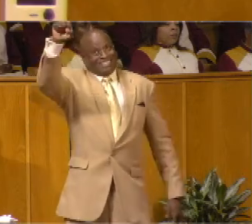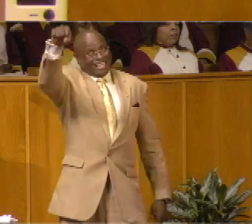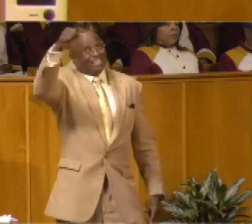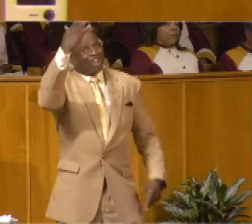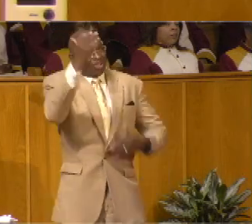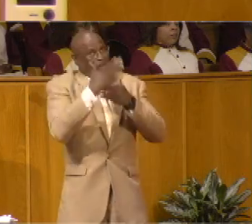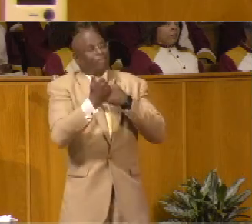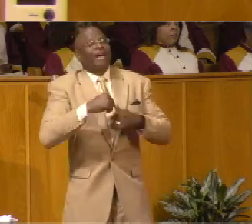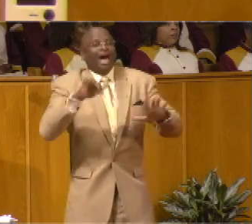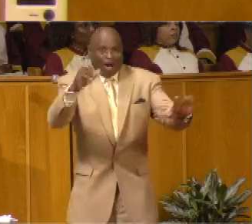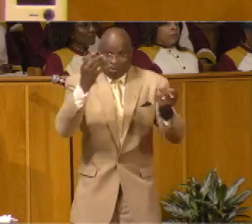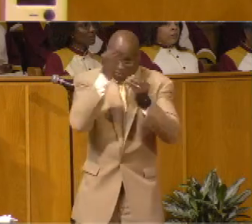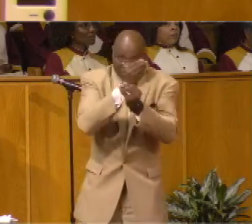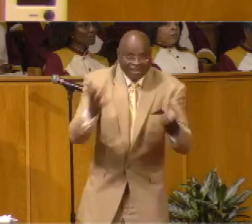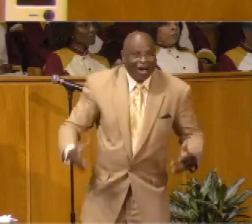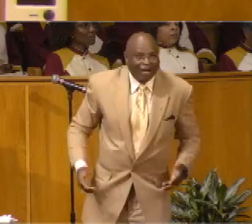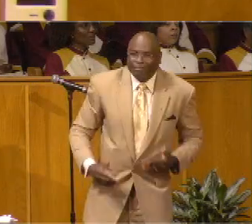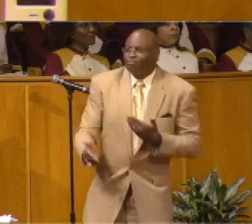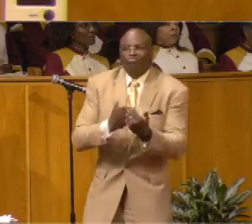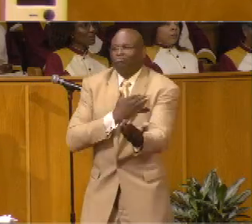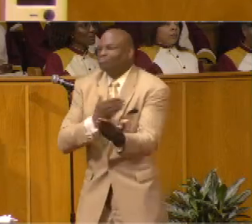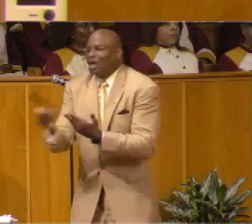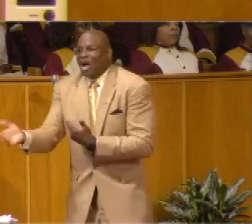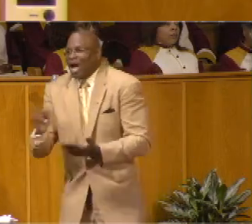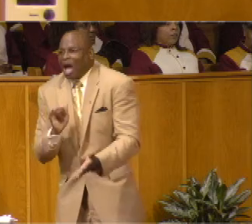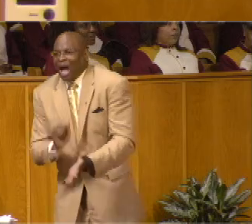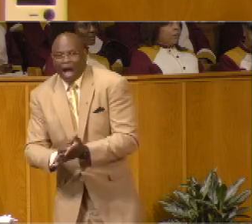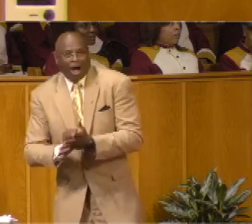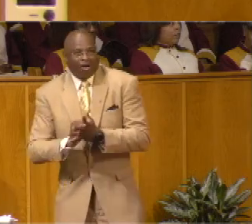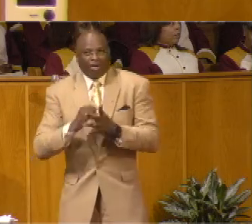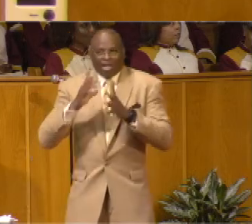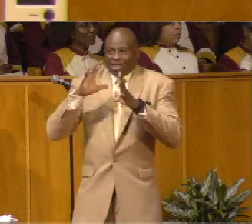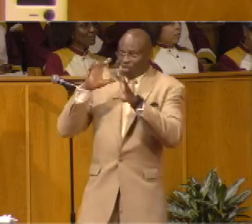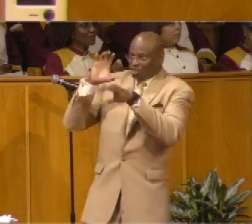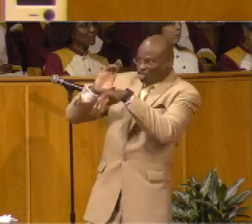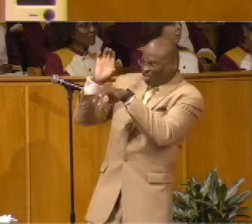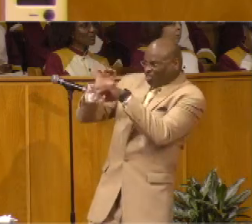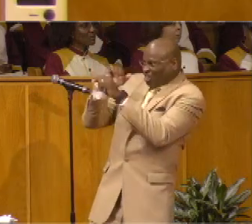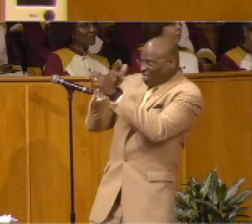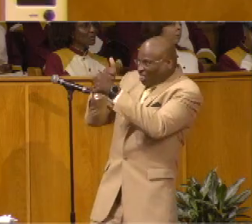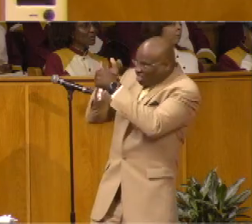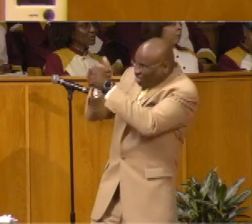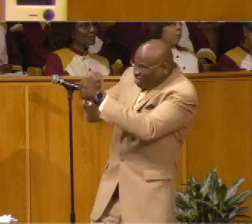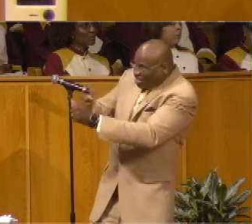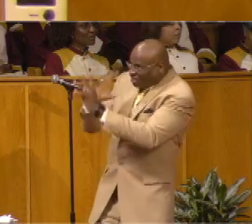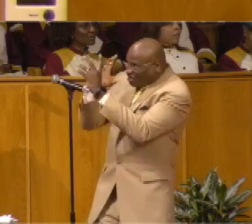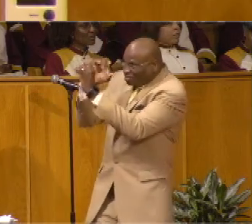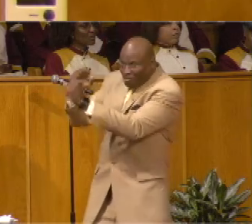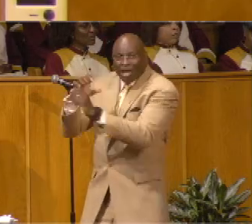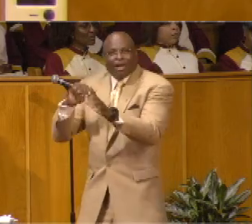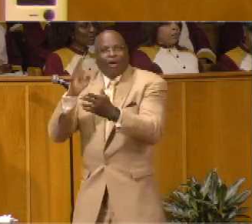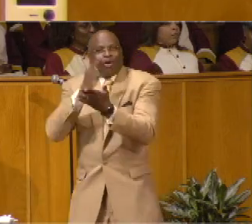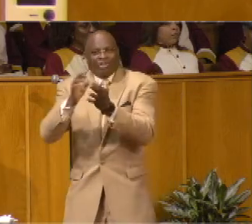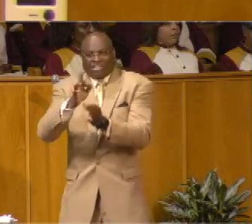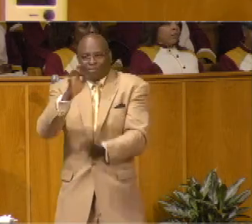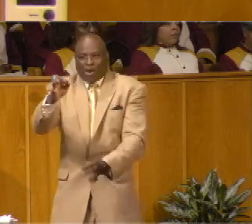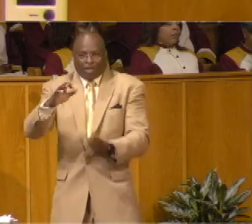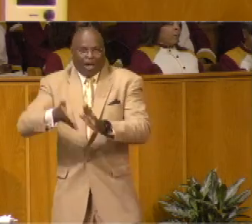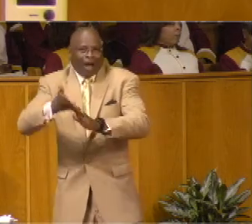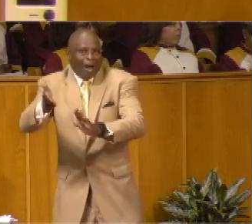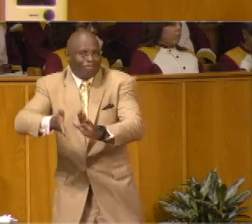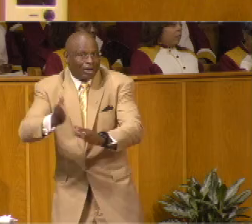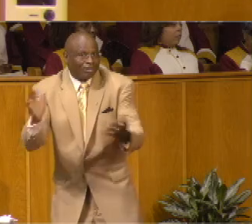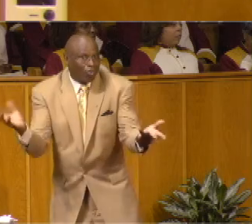of Christ, I want you to know, regardless of how charismatic your life is or is not, the Holy Spirit